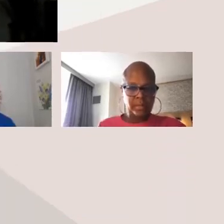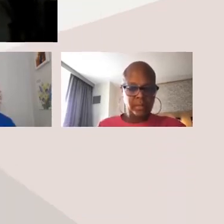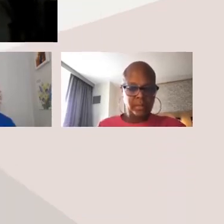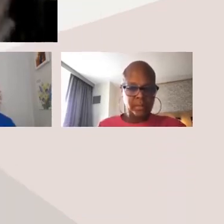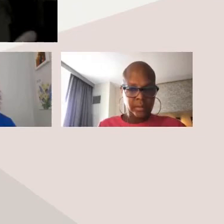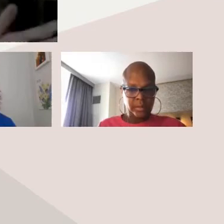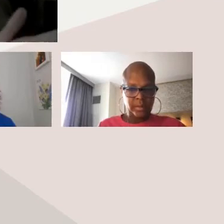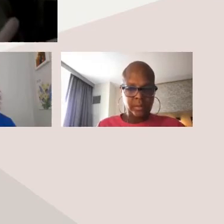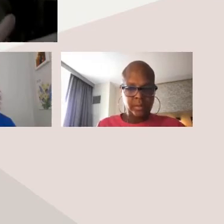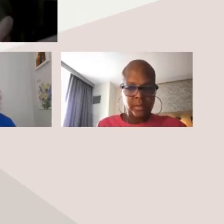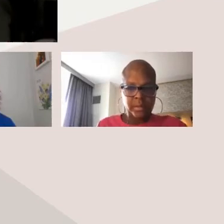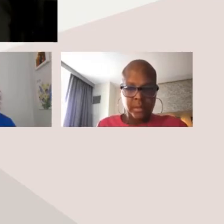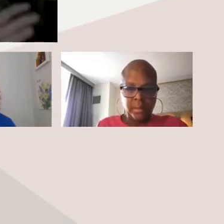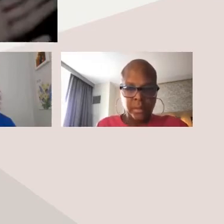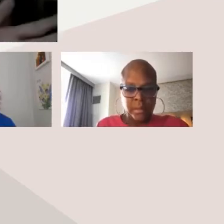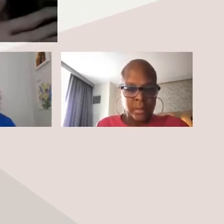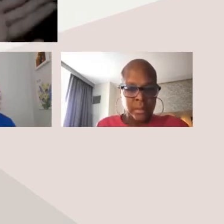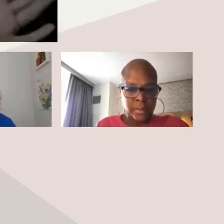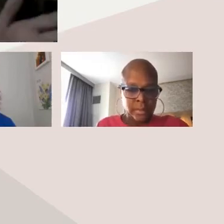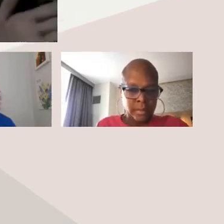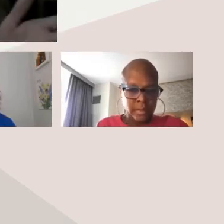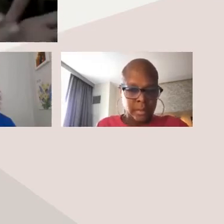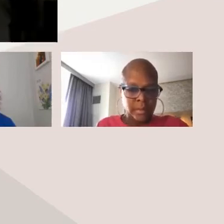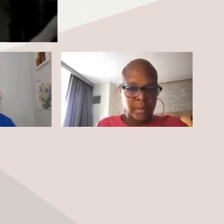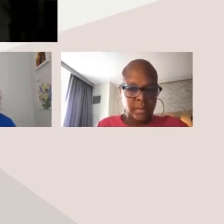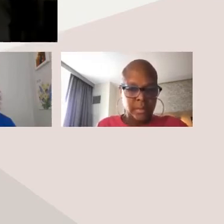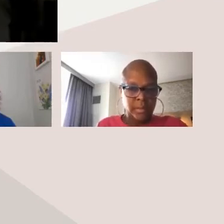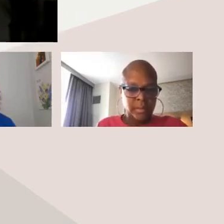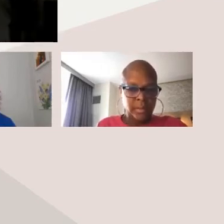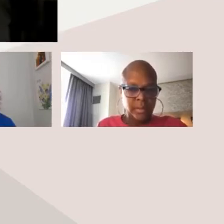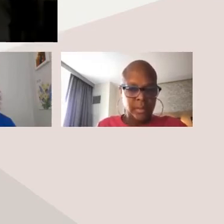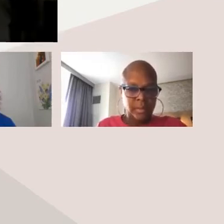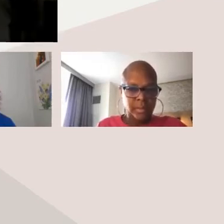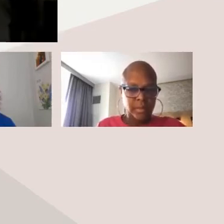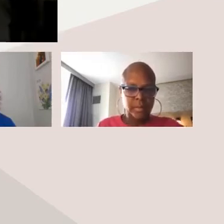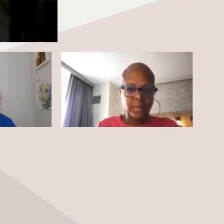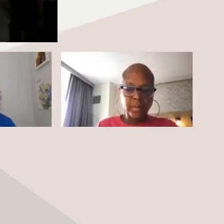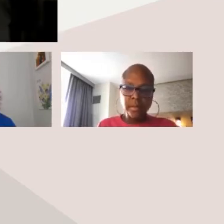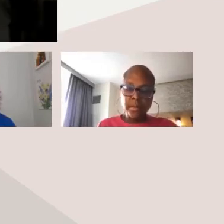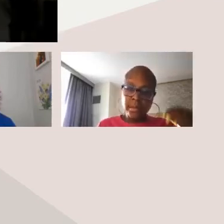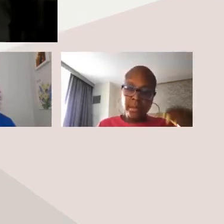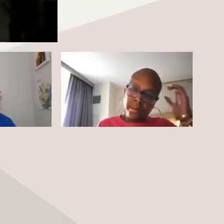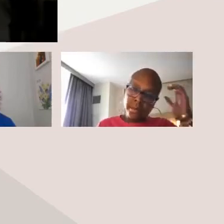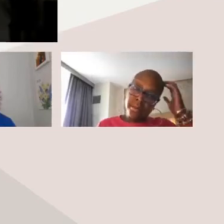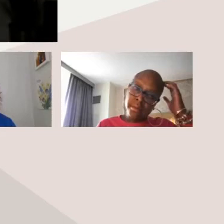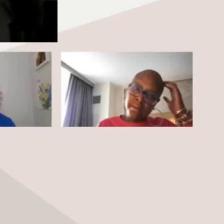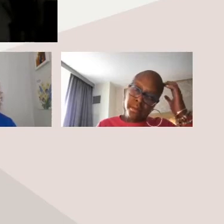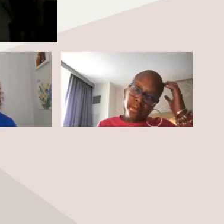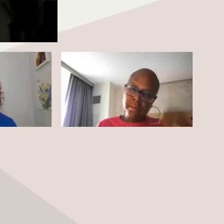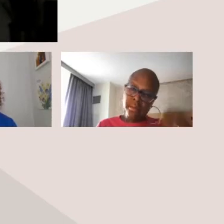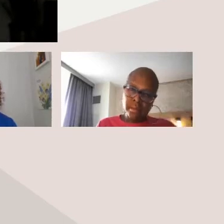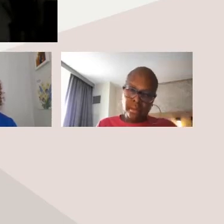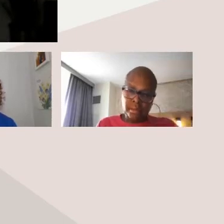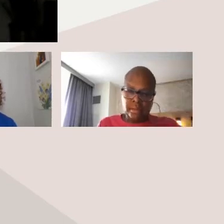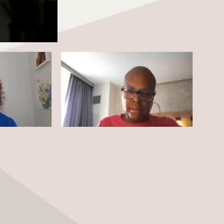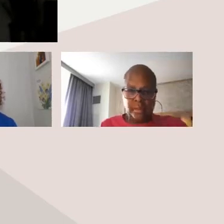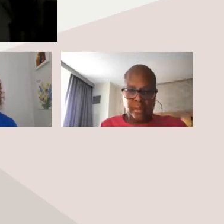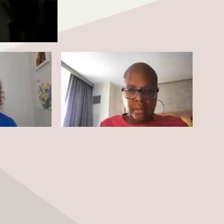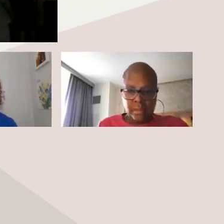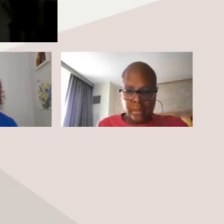then when they do the surgery, they check, was it what we thought it was with this new scan that we did?